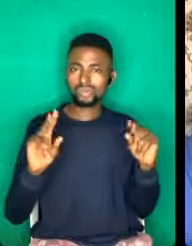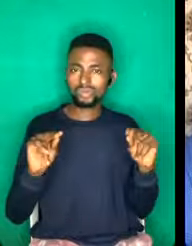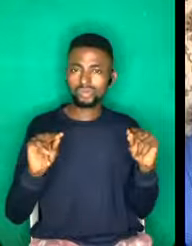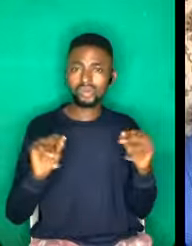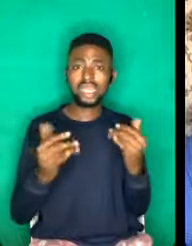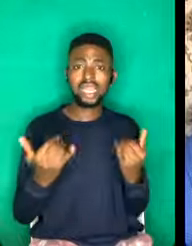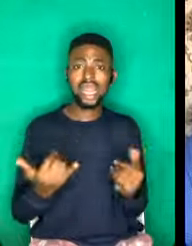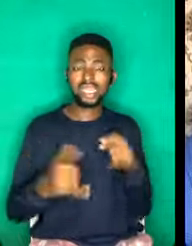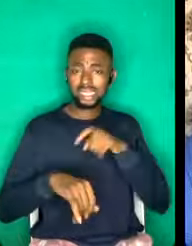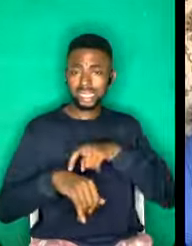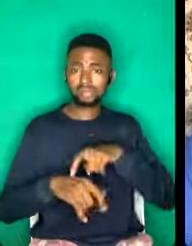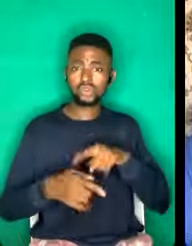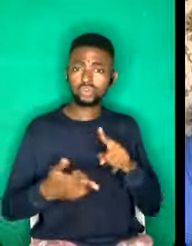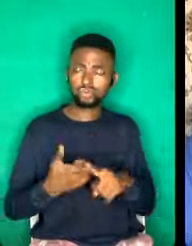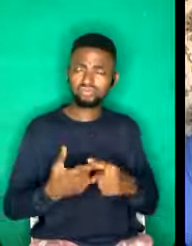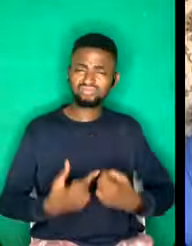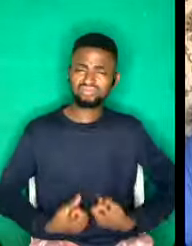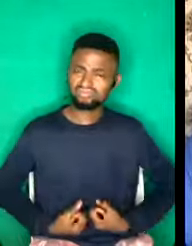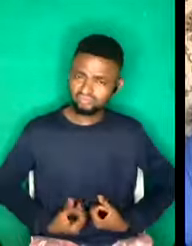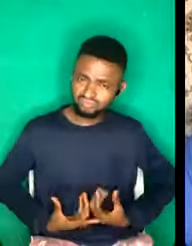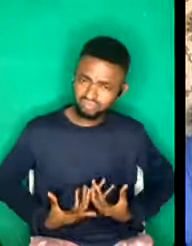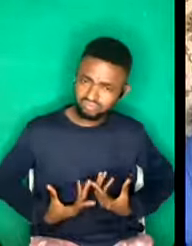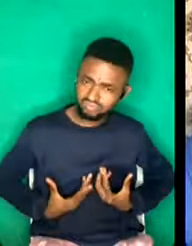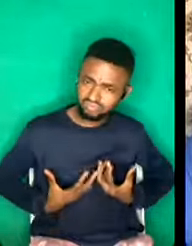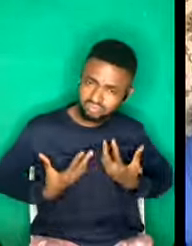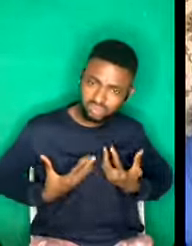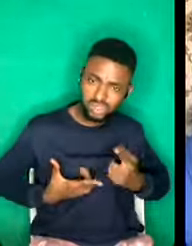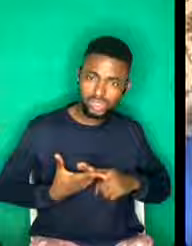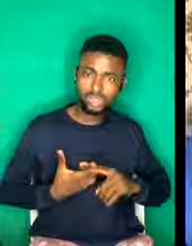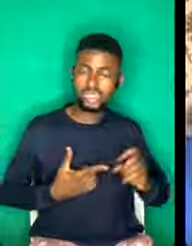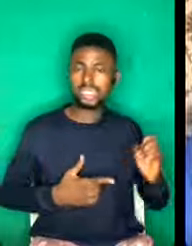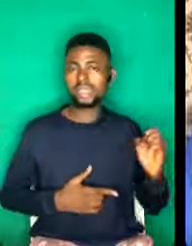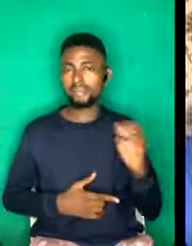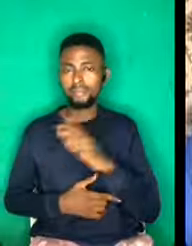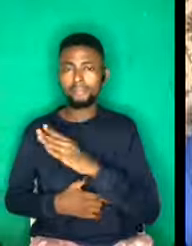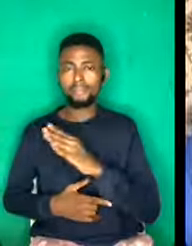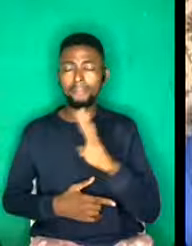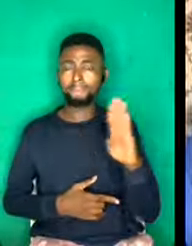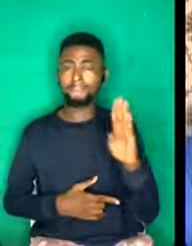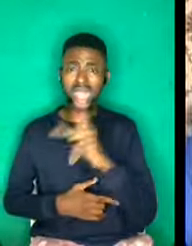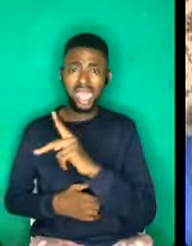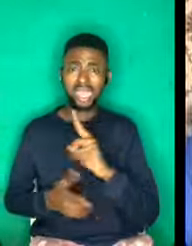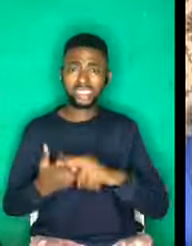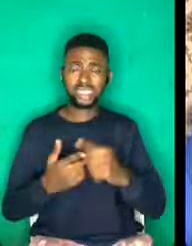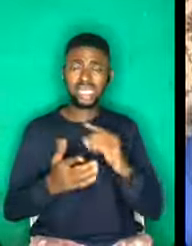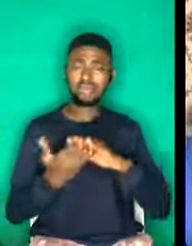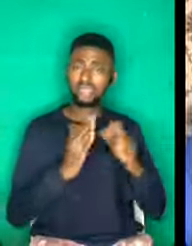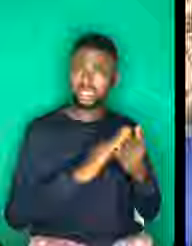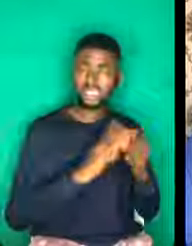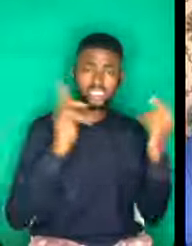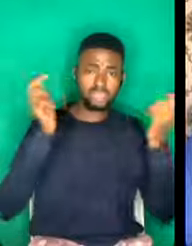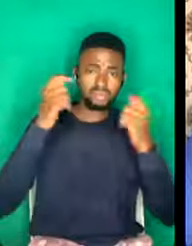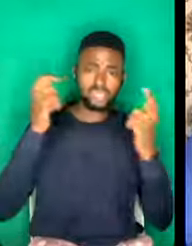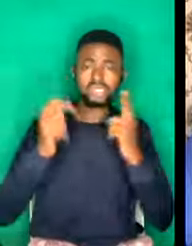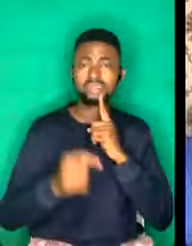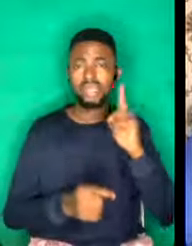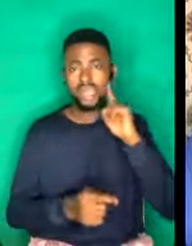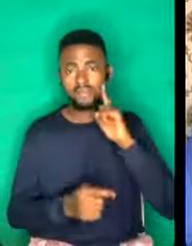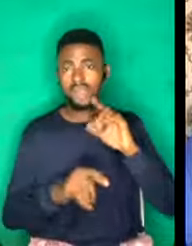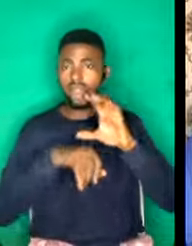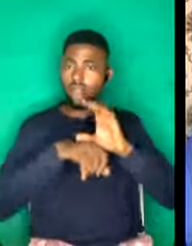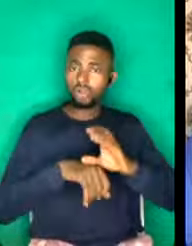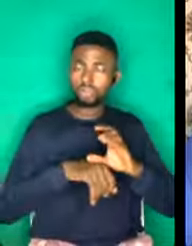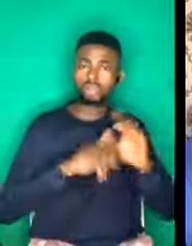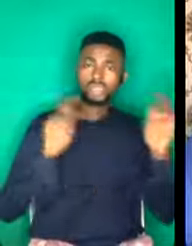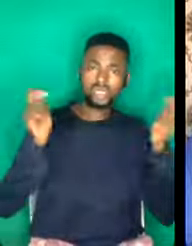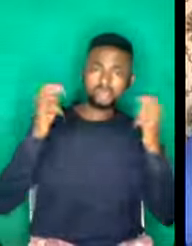rekindle the fire to, give back to the community, celebrate the deaf culture, celebrates the disability